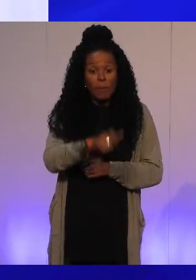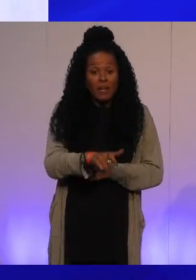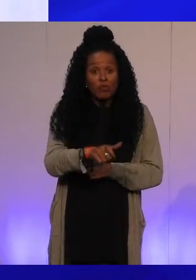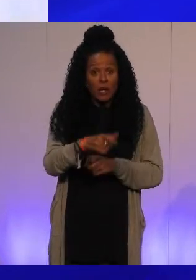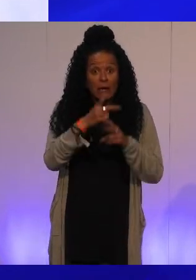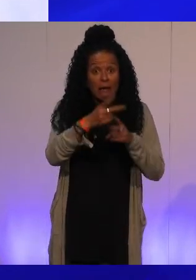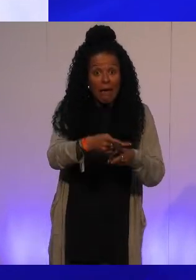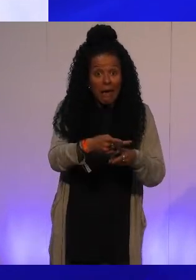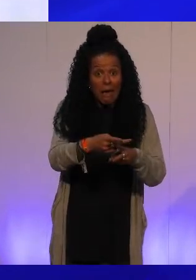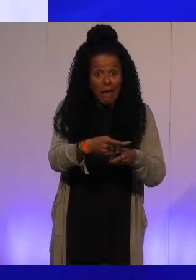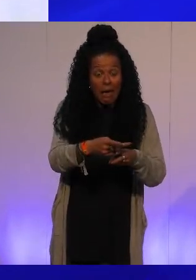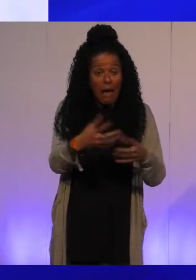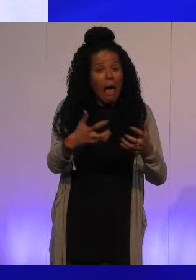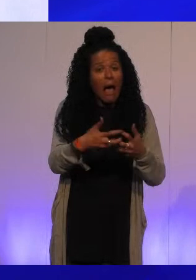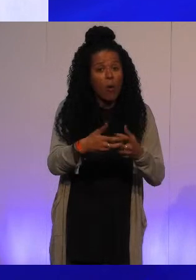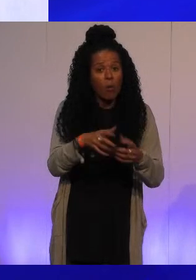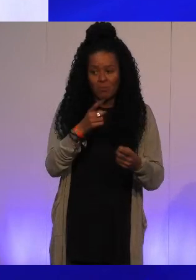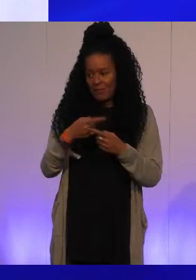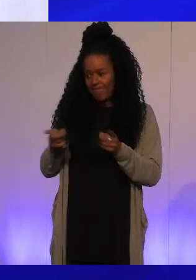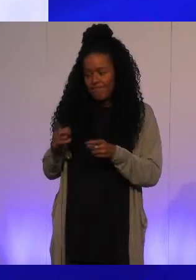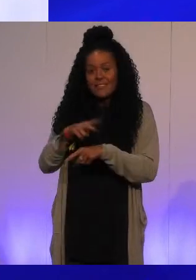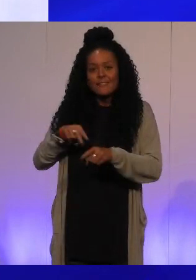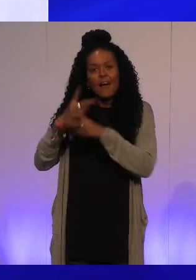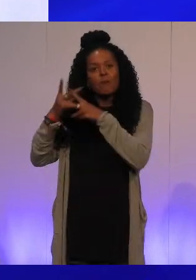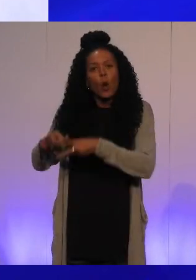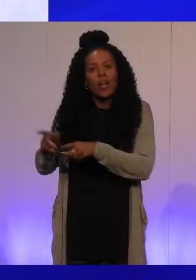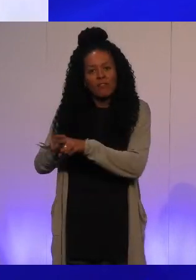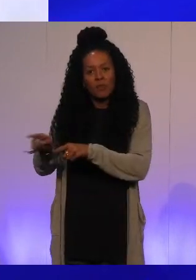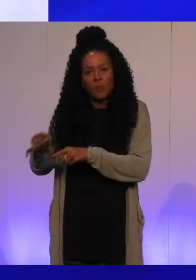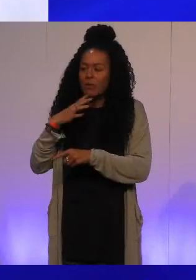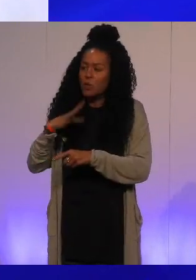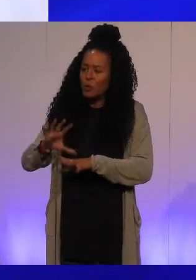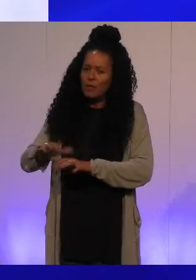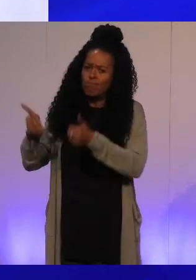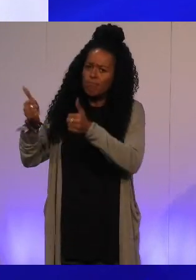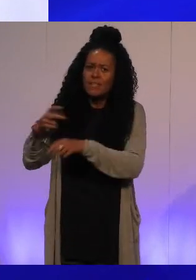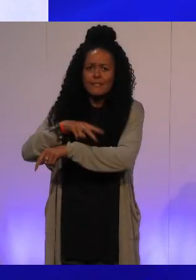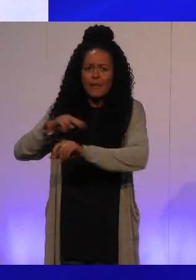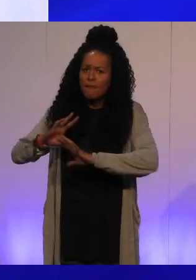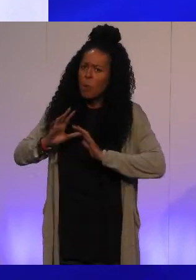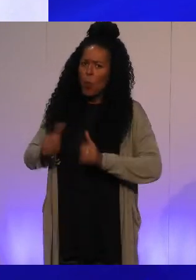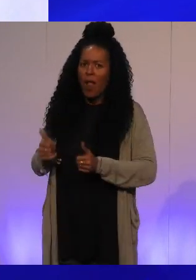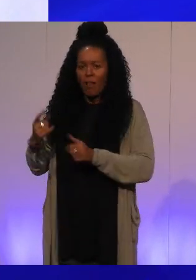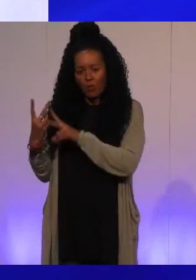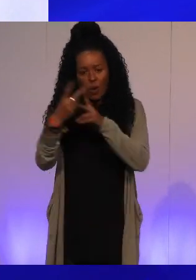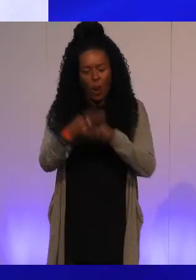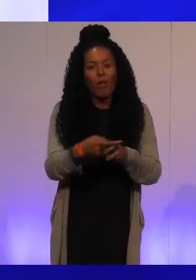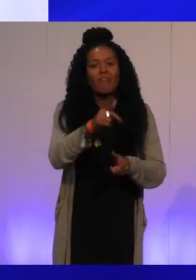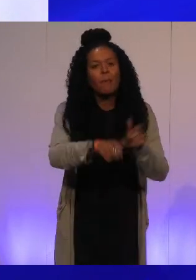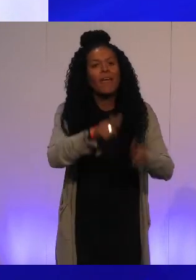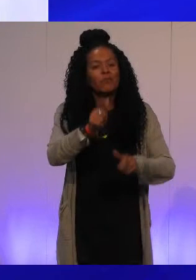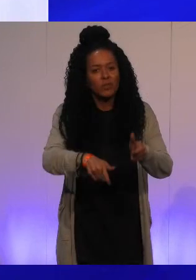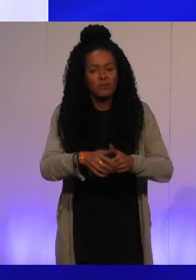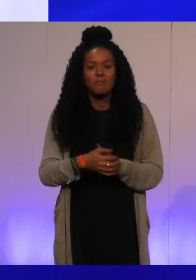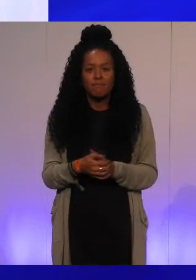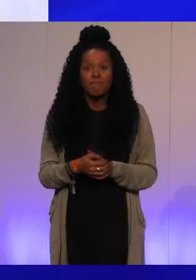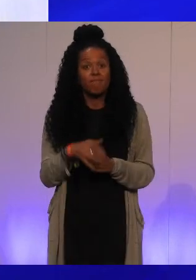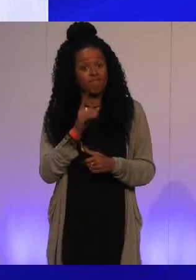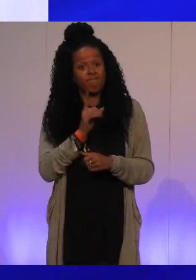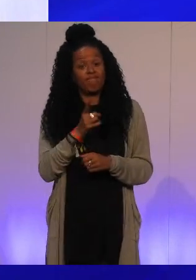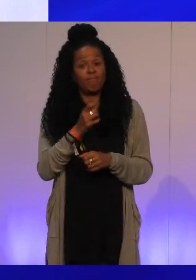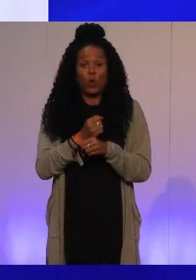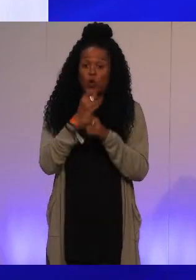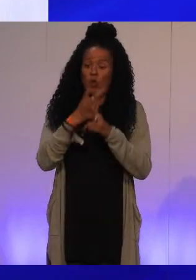the staff are actually looked after as well. We need good staff to look after patients. And it's something that governors have